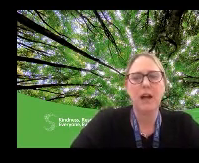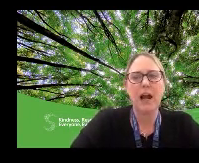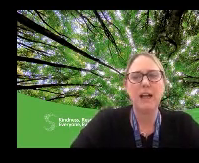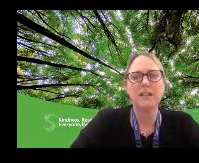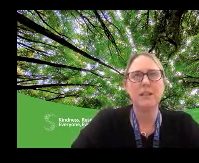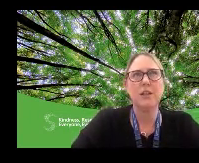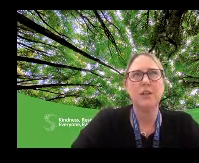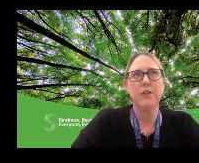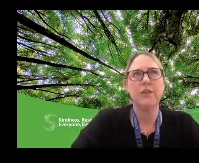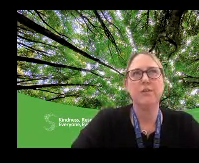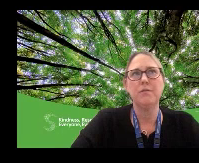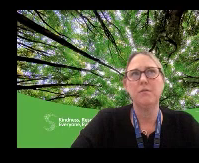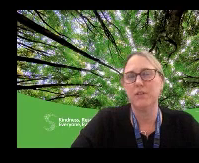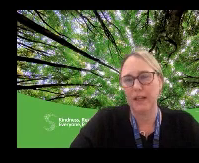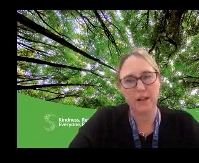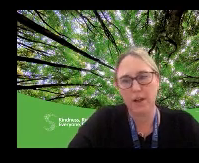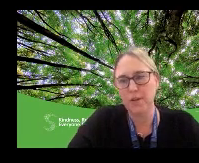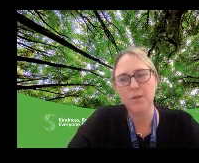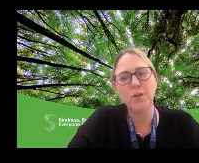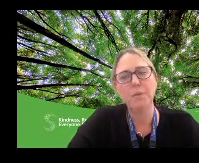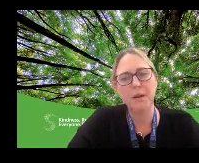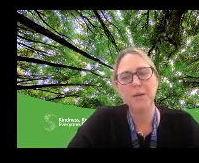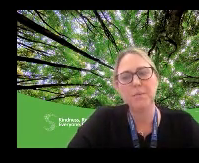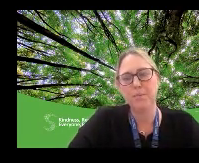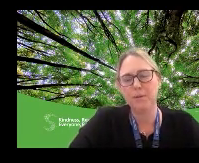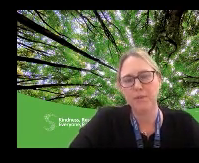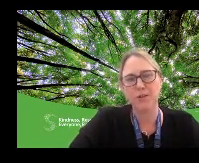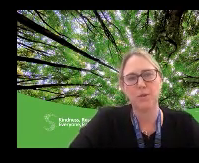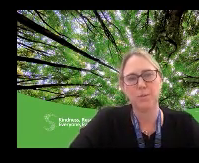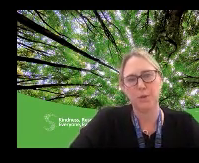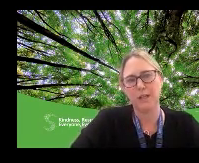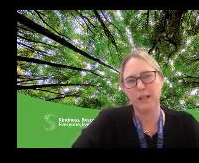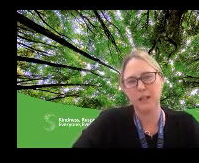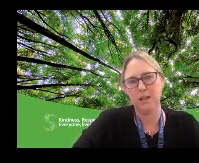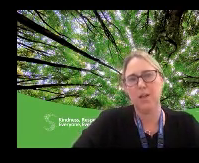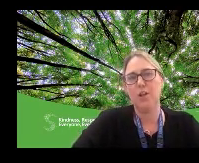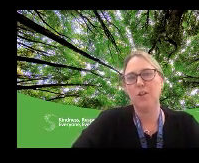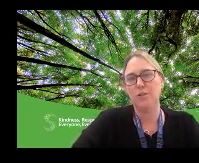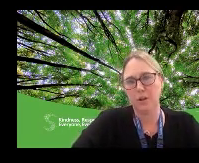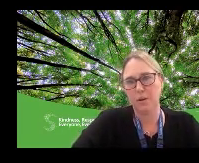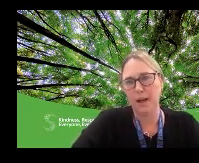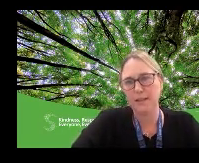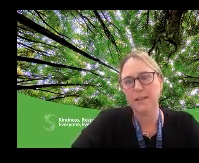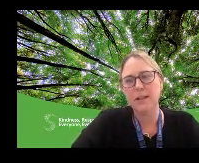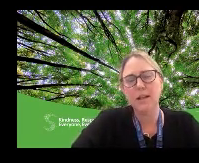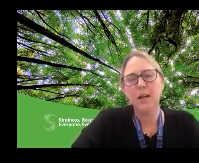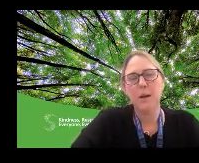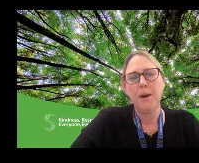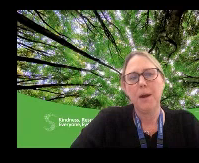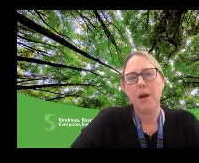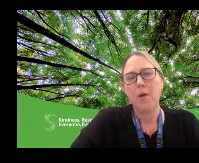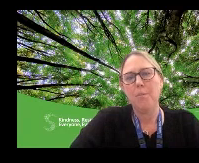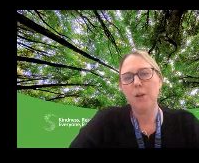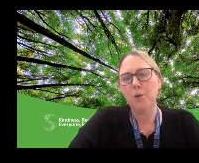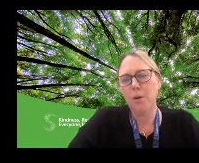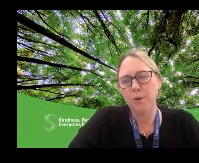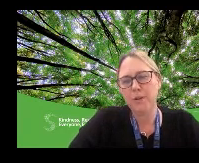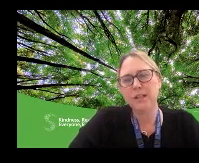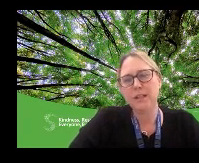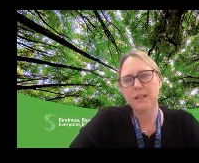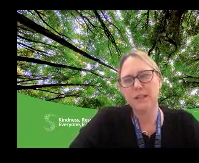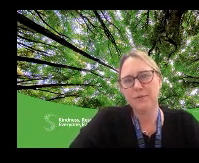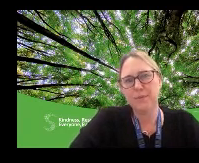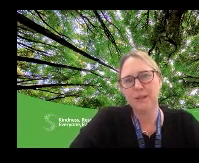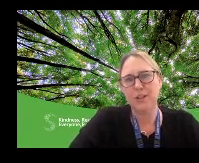Now, as the SENCO, you may be the professional that's putting in the request, but you